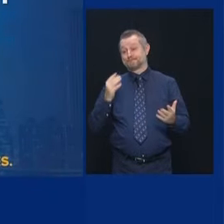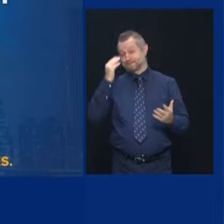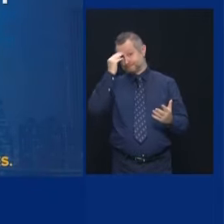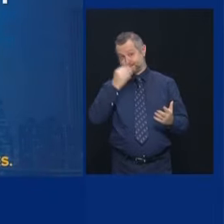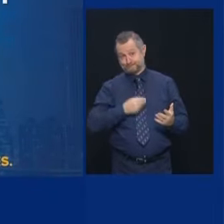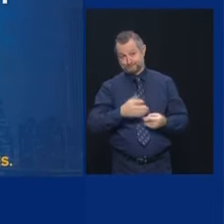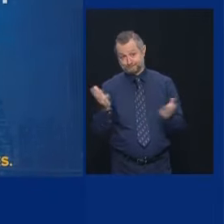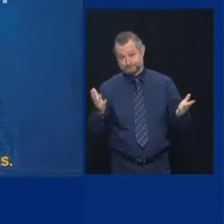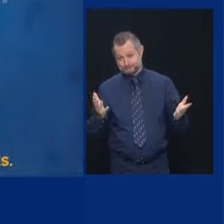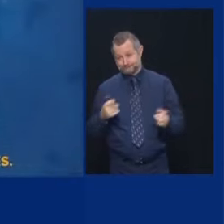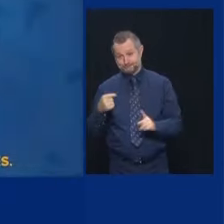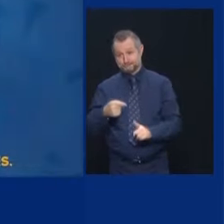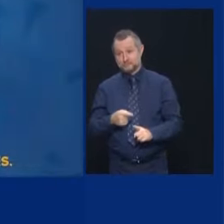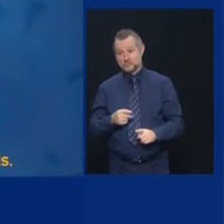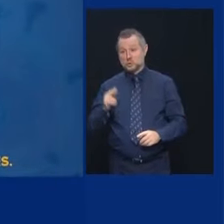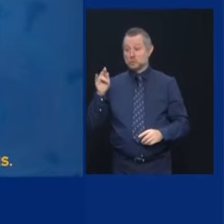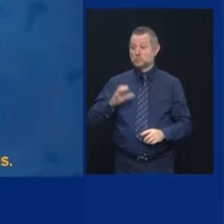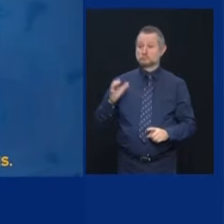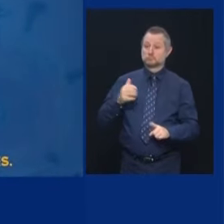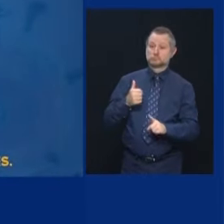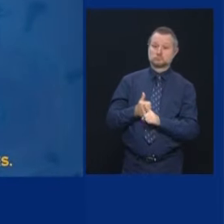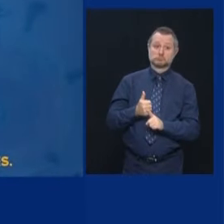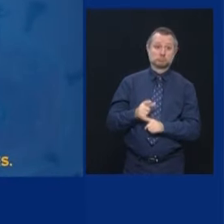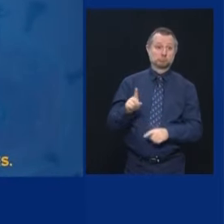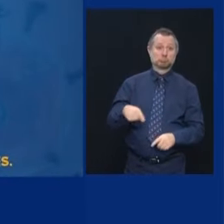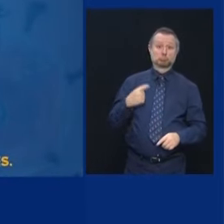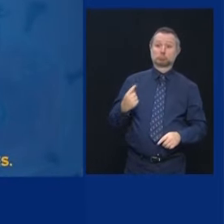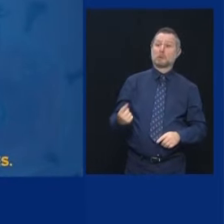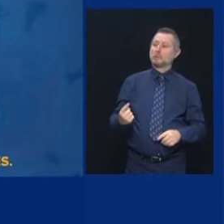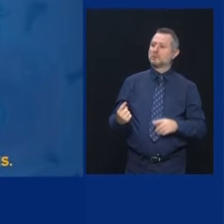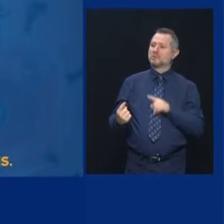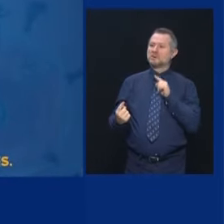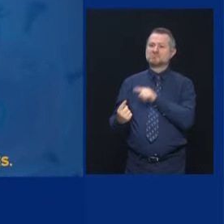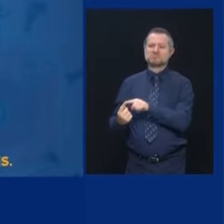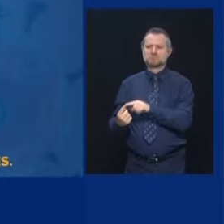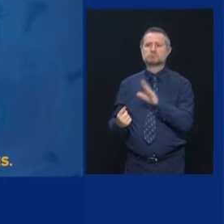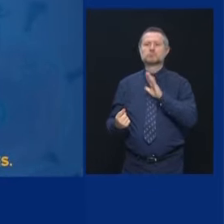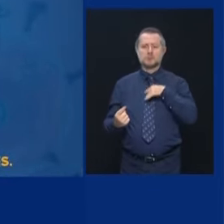York City is not unique. We have this all across the state.